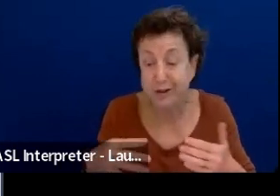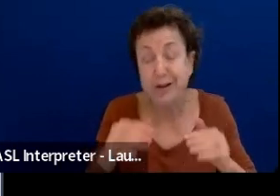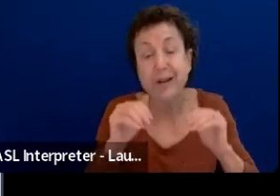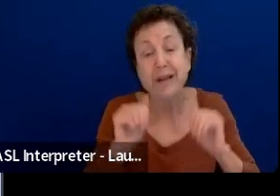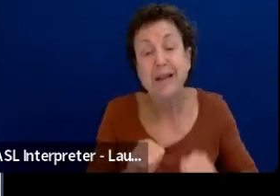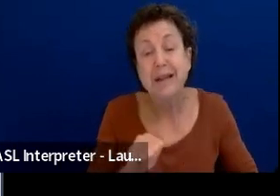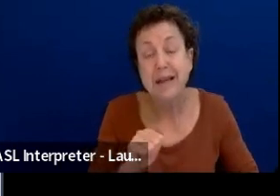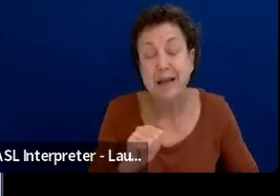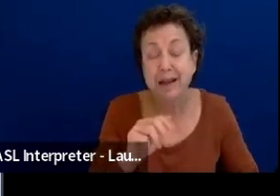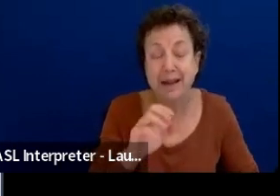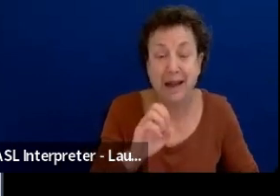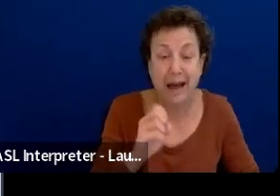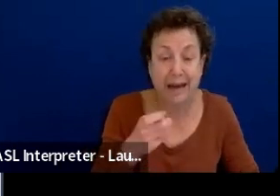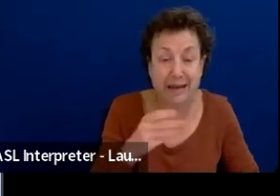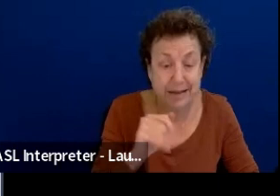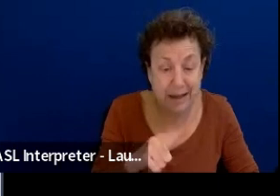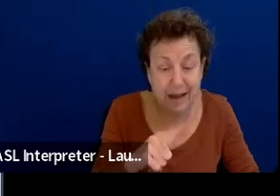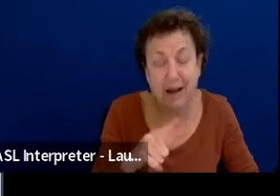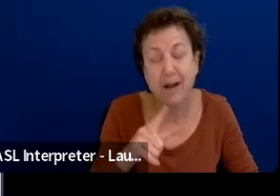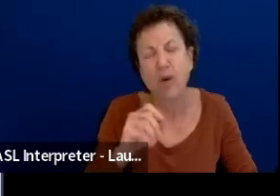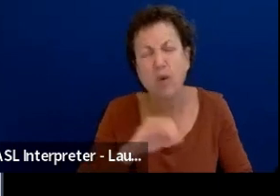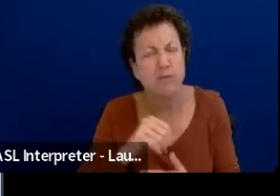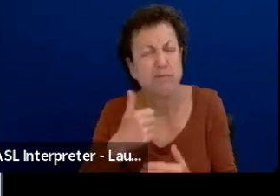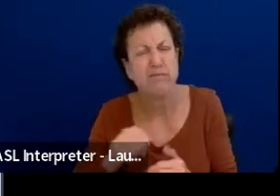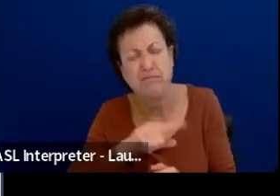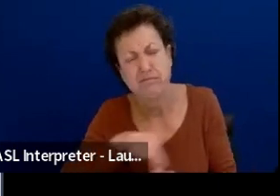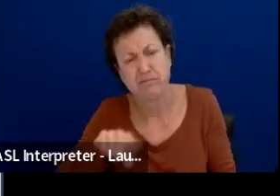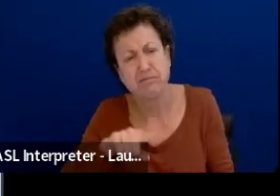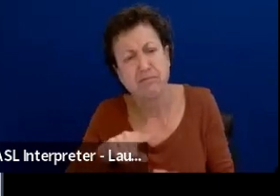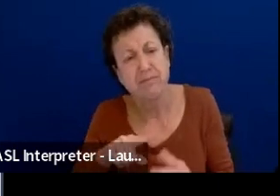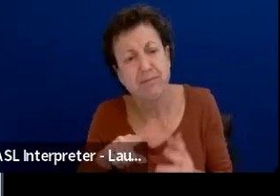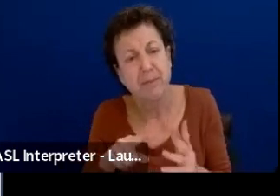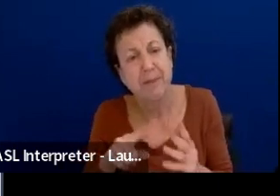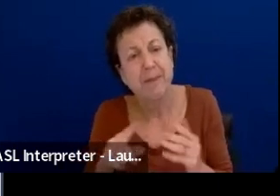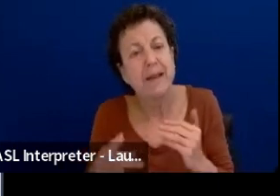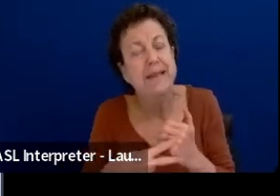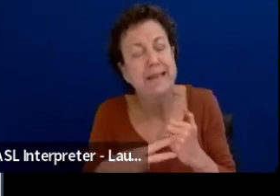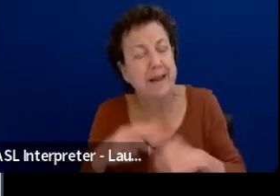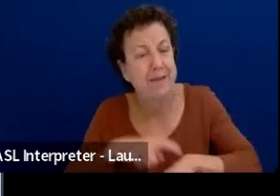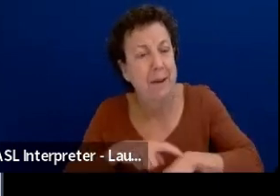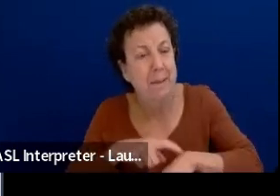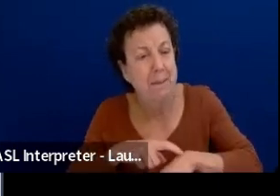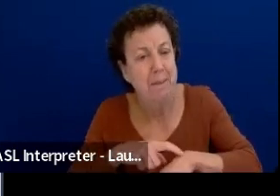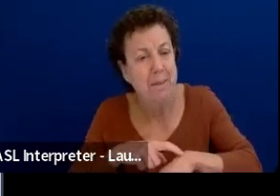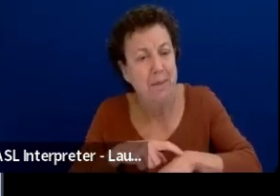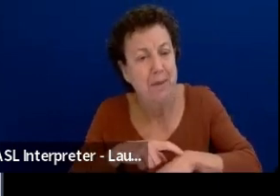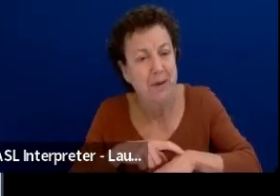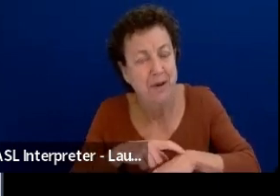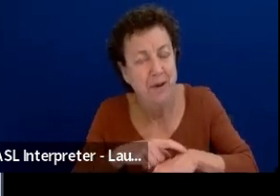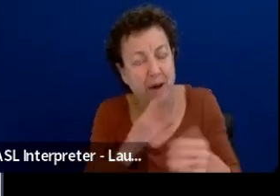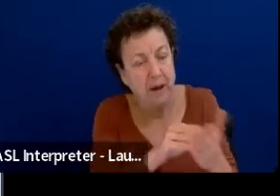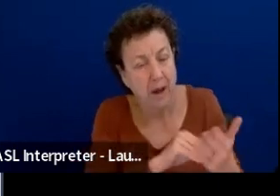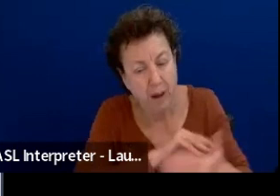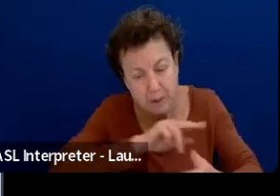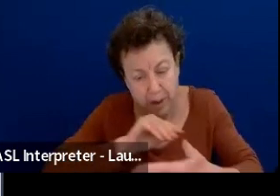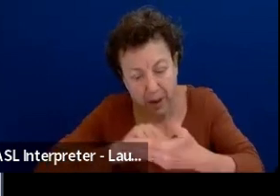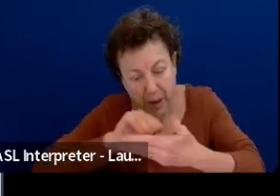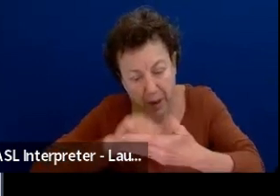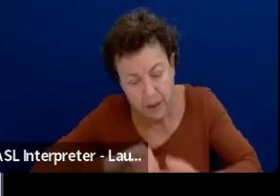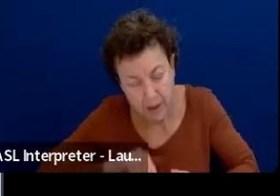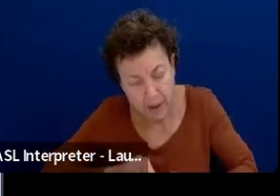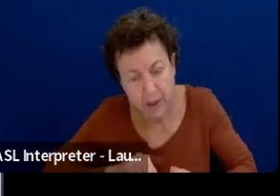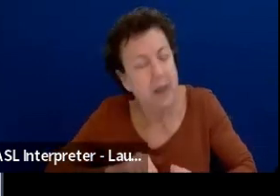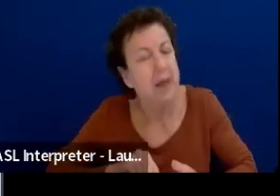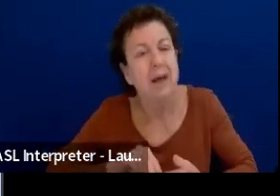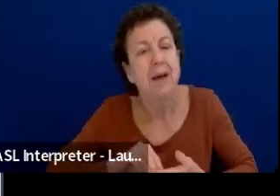Microsoft Excel or whatever. So it really it saves you the hassle of having to copy everything down